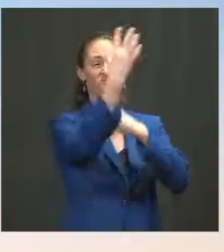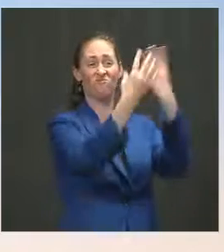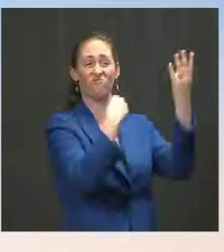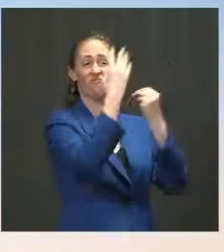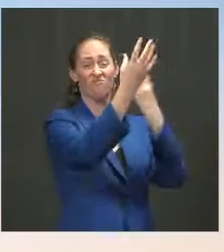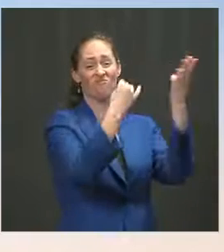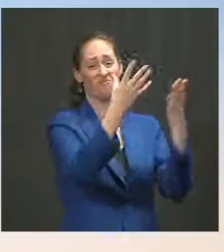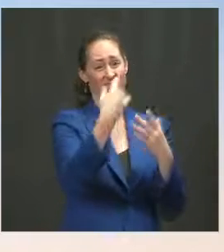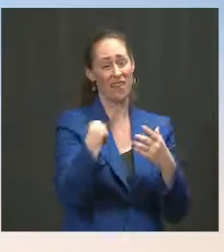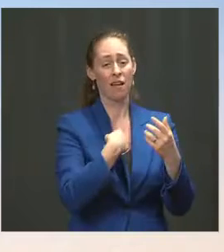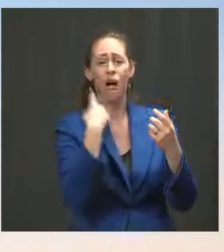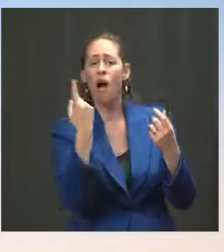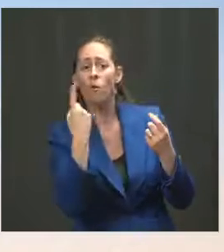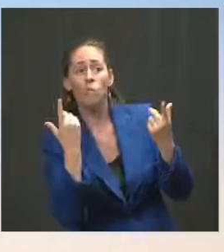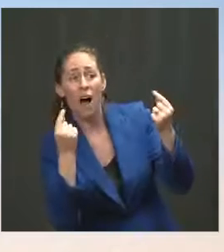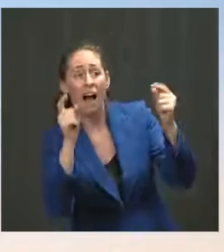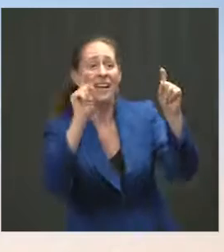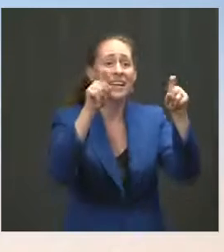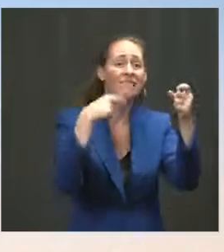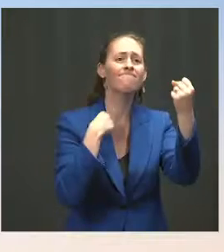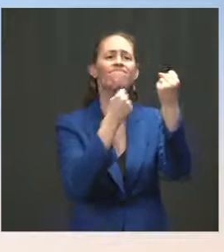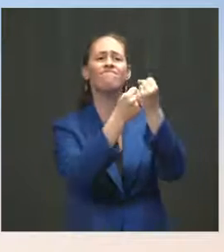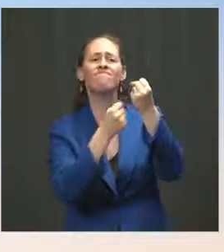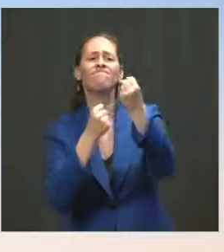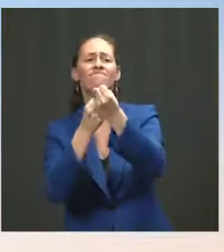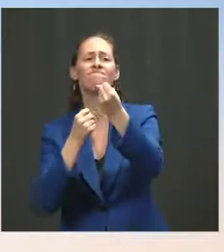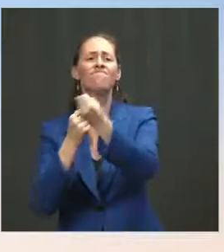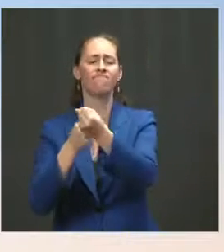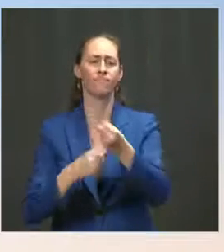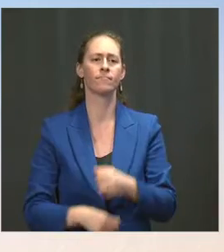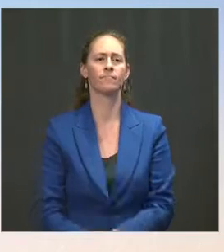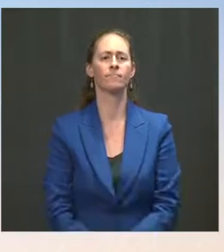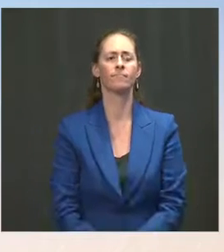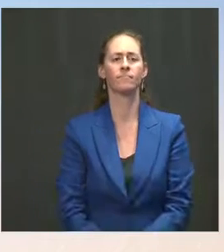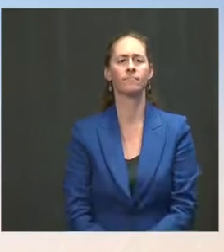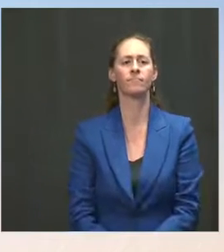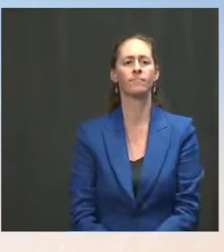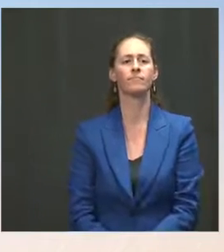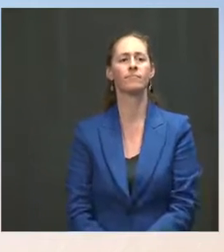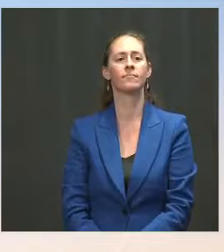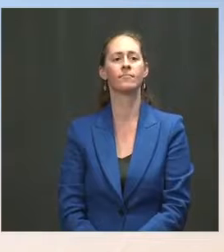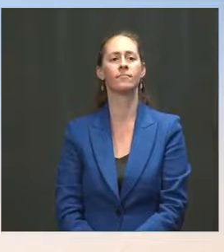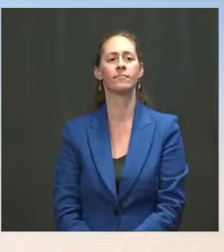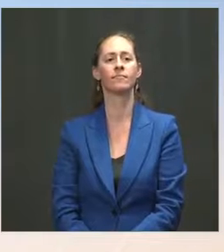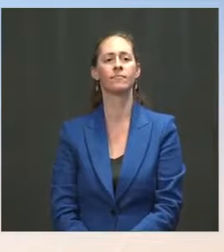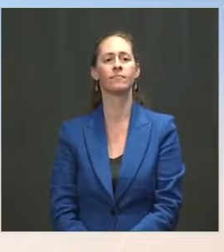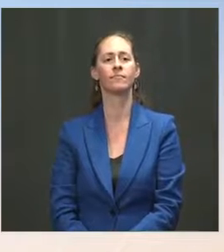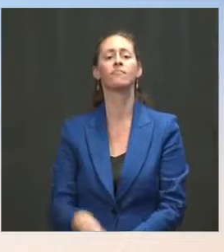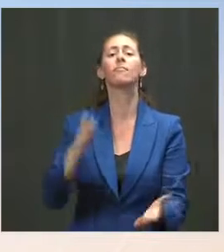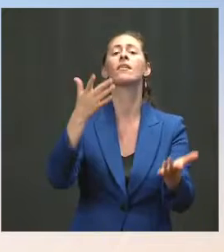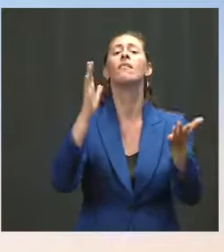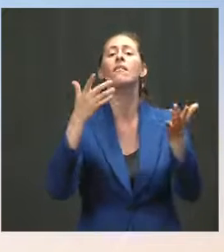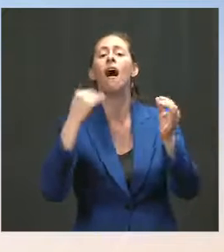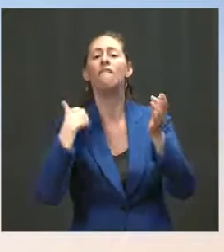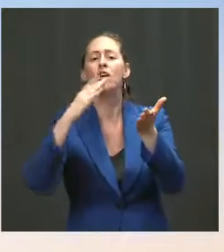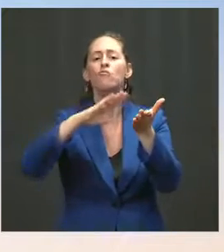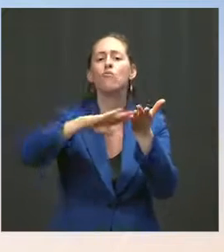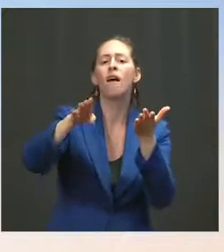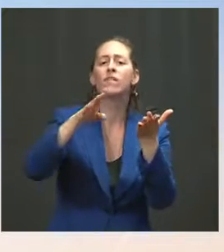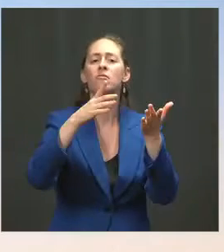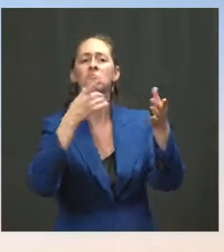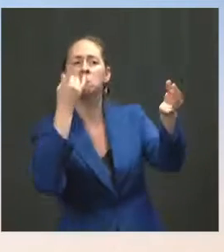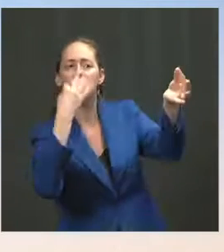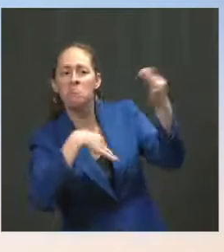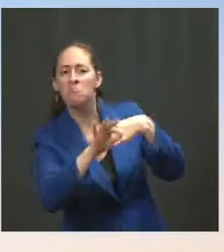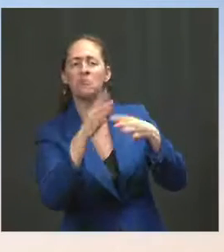for the TRIPS waiver, which would allow that information to be shared for manufacturing purposes